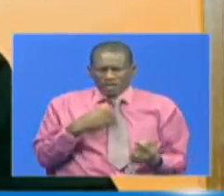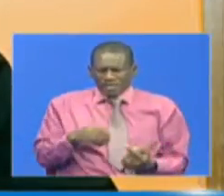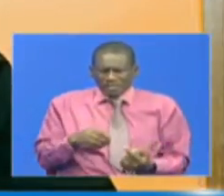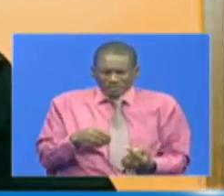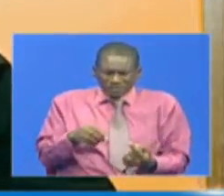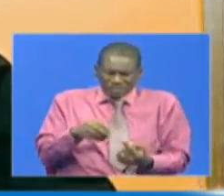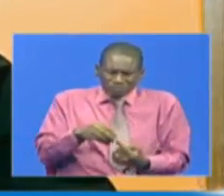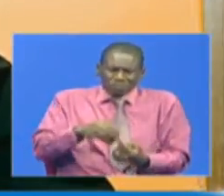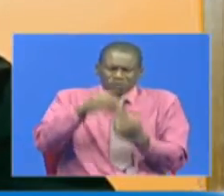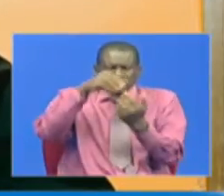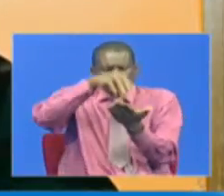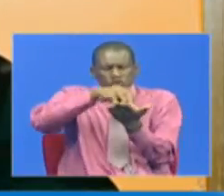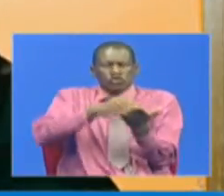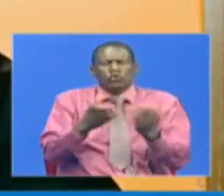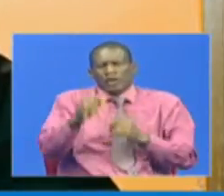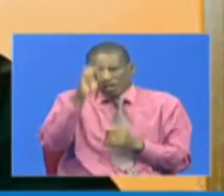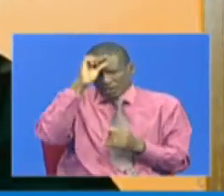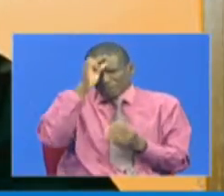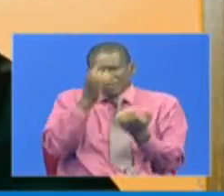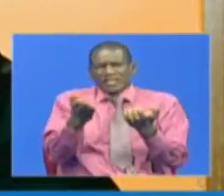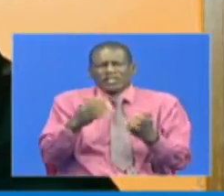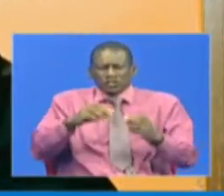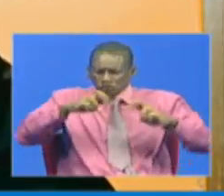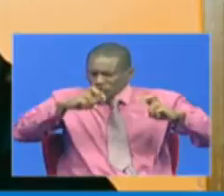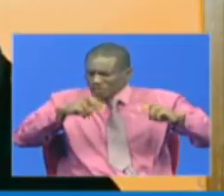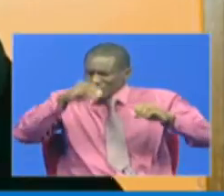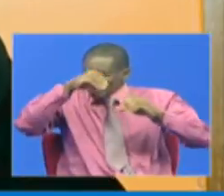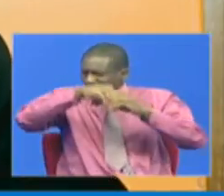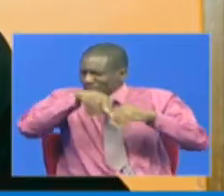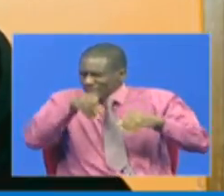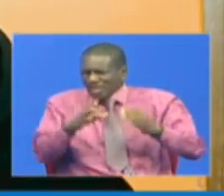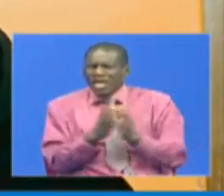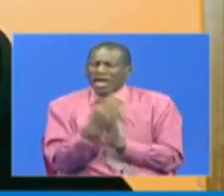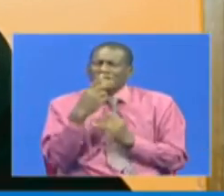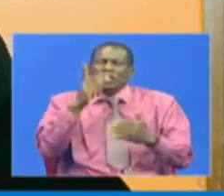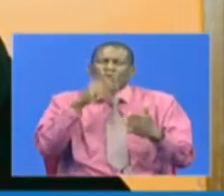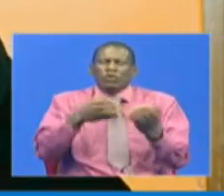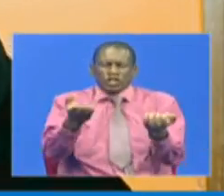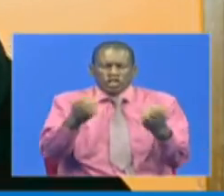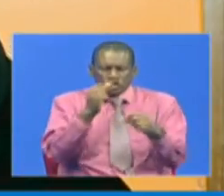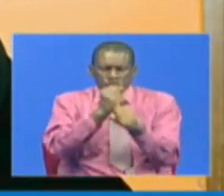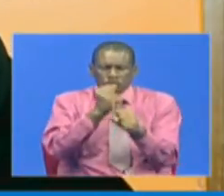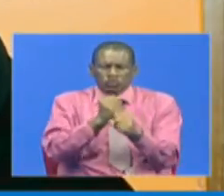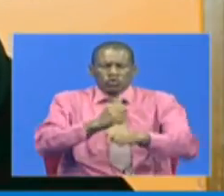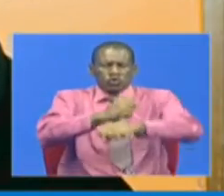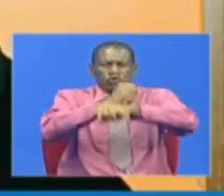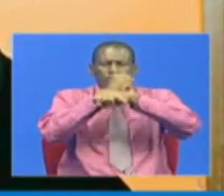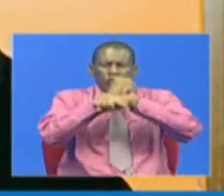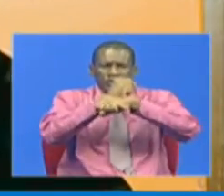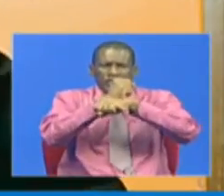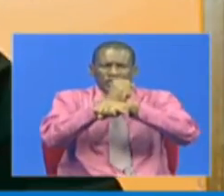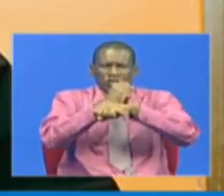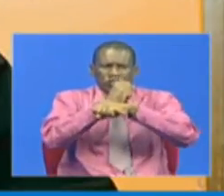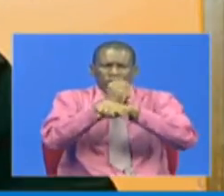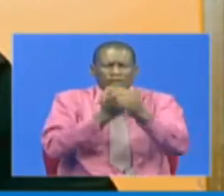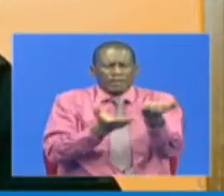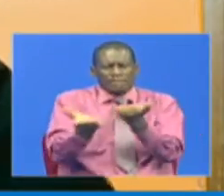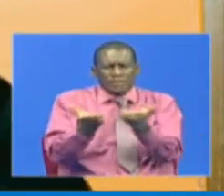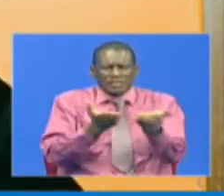situation where governments need to look inwards and see what it is we need to do to protect the